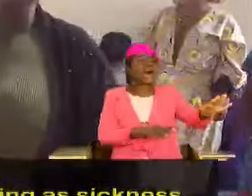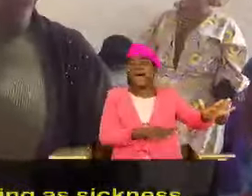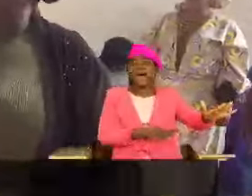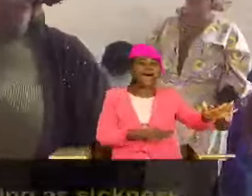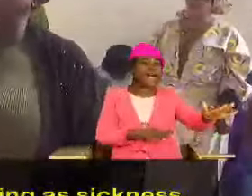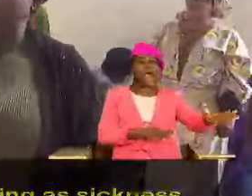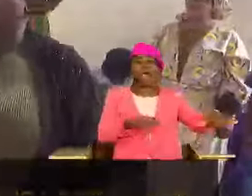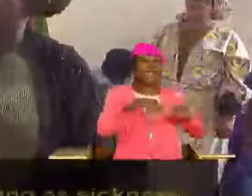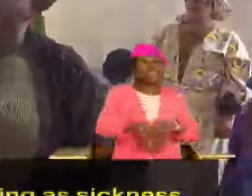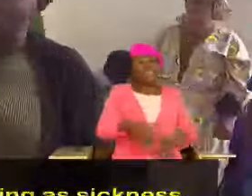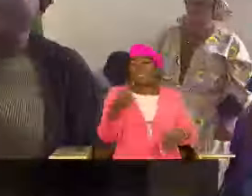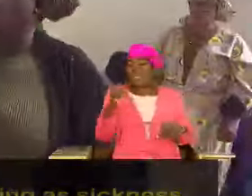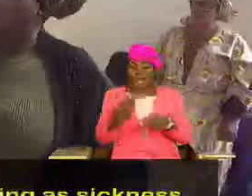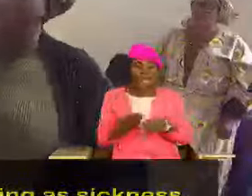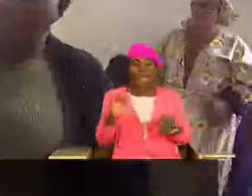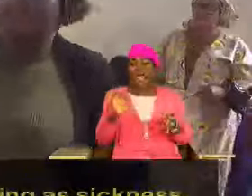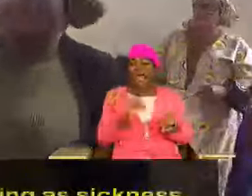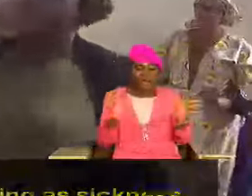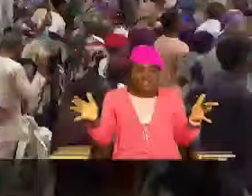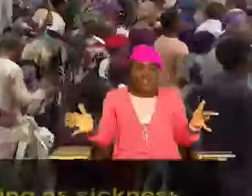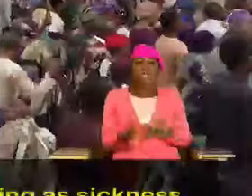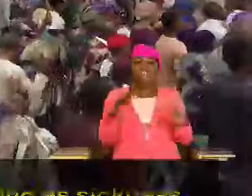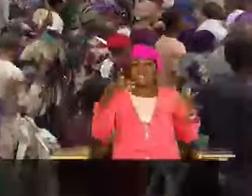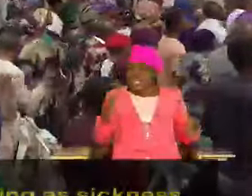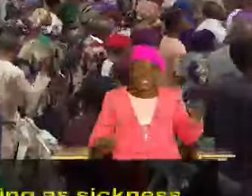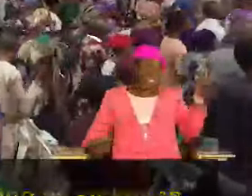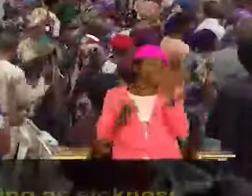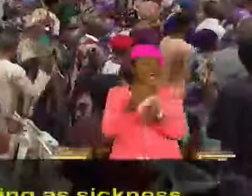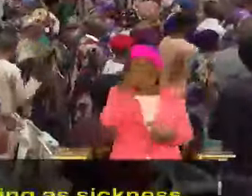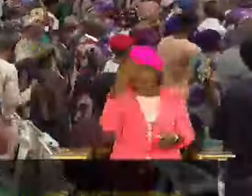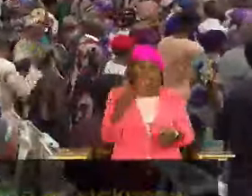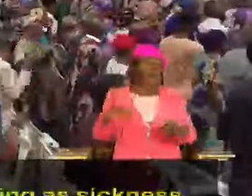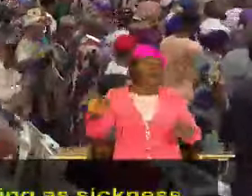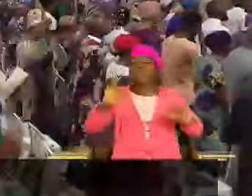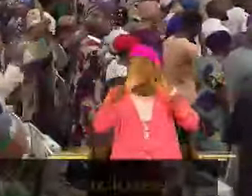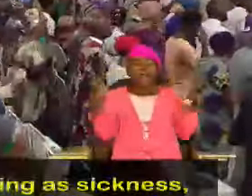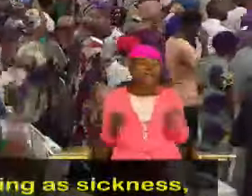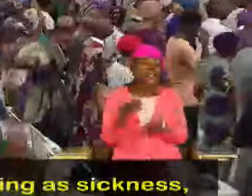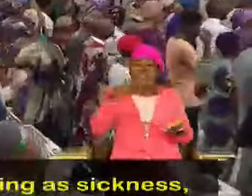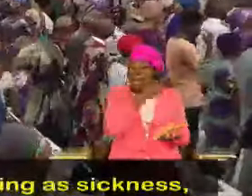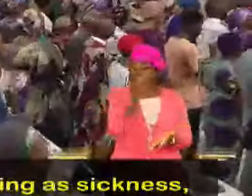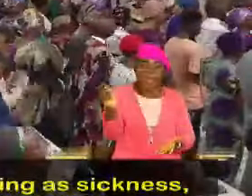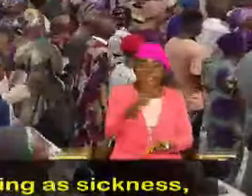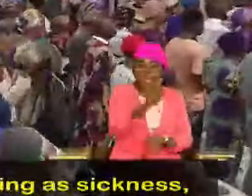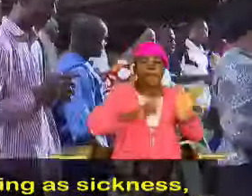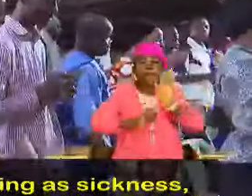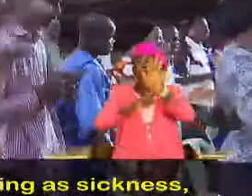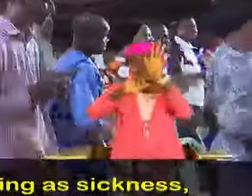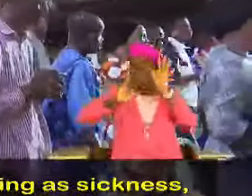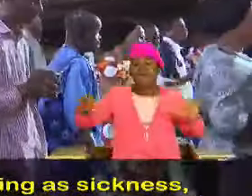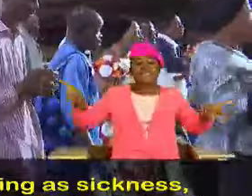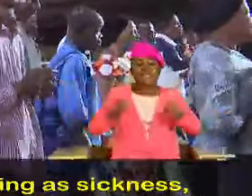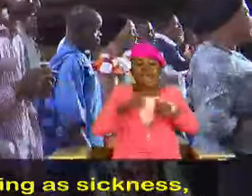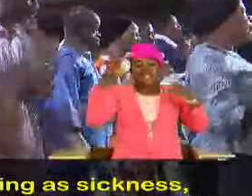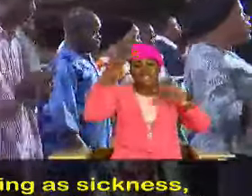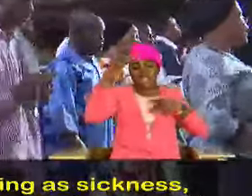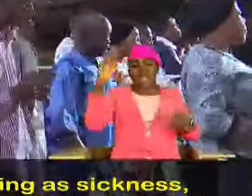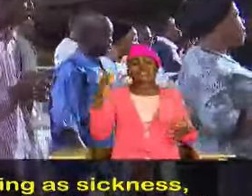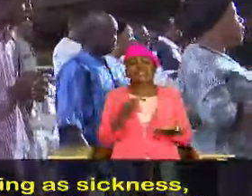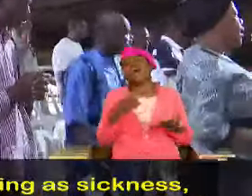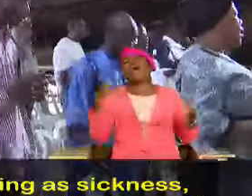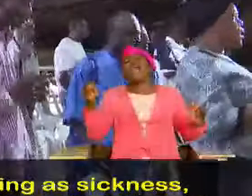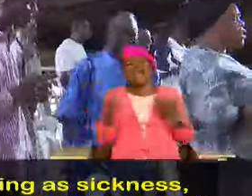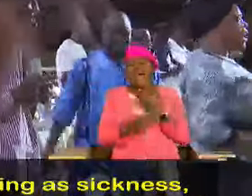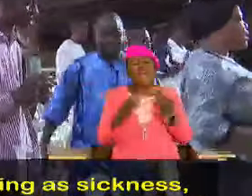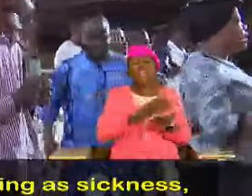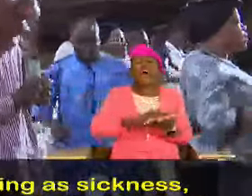in the name of Jesus open your mouth and begin to pray the are times of ser manifesting